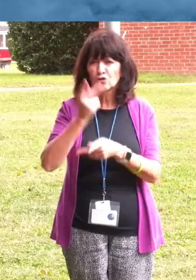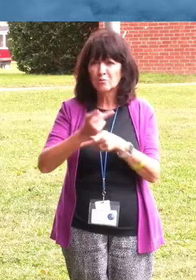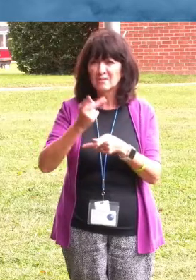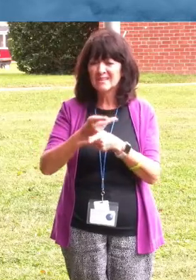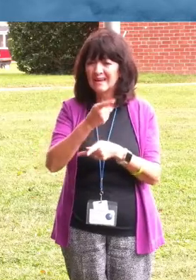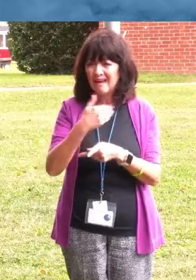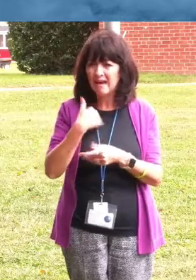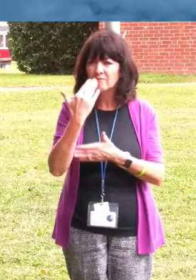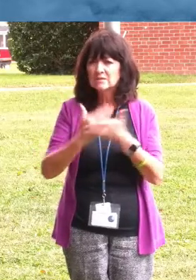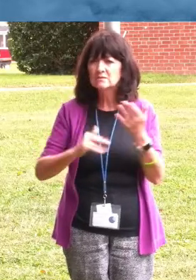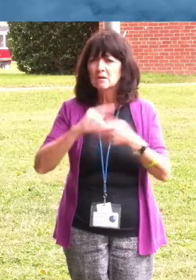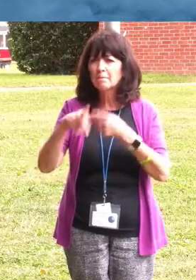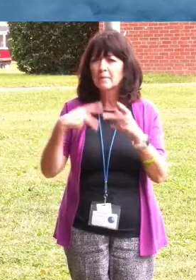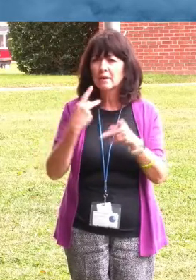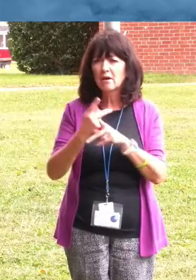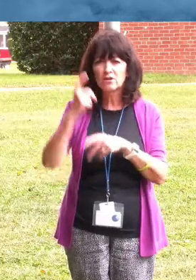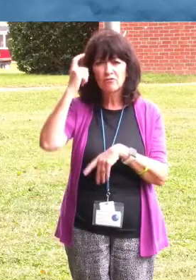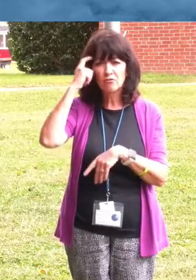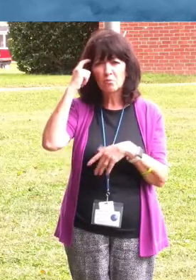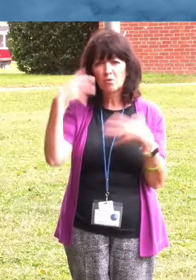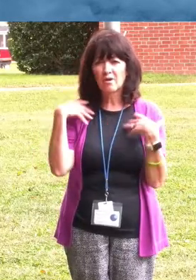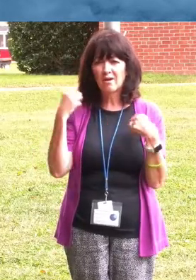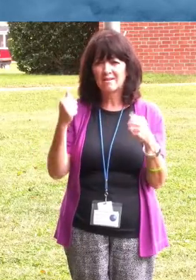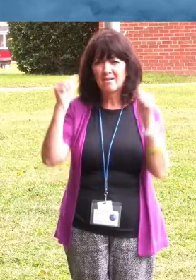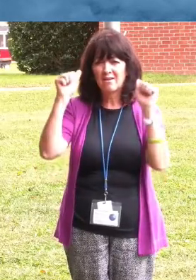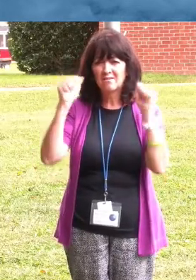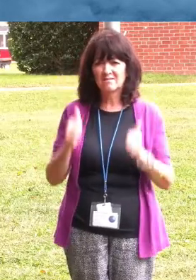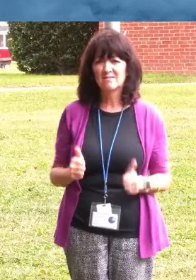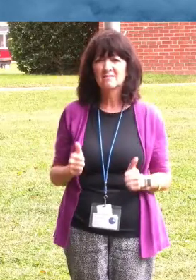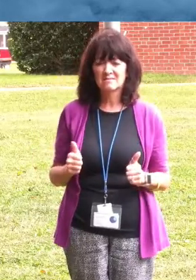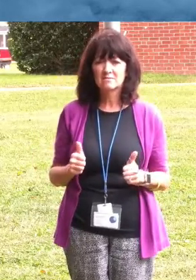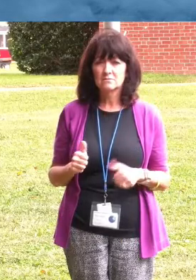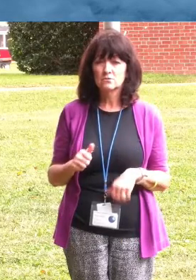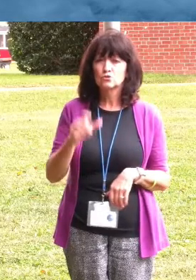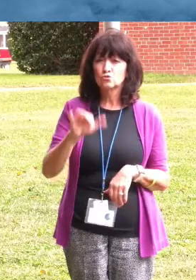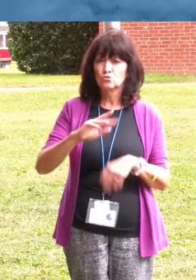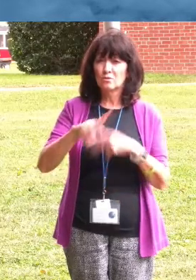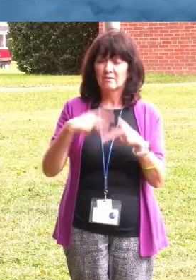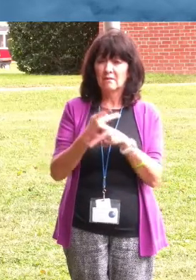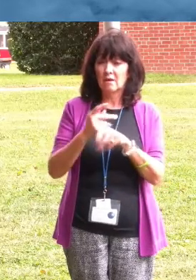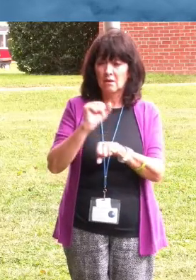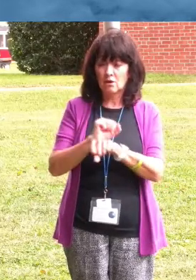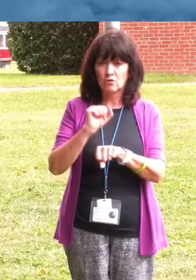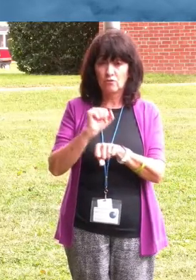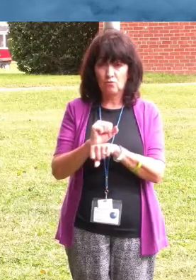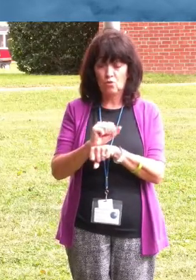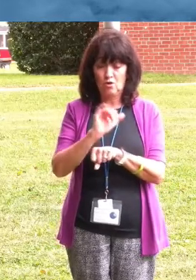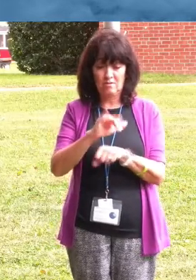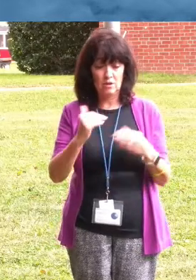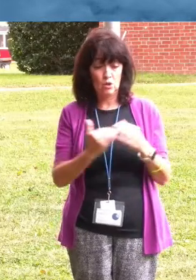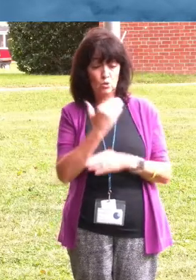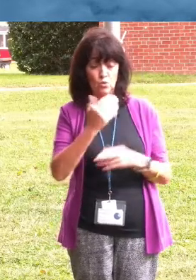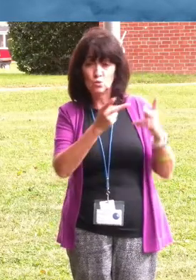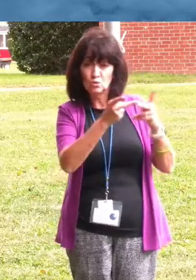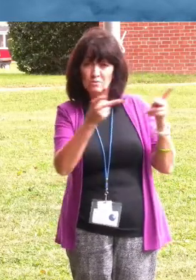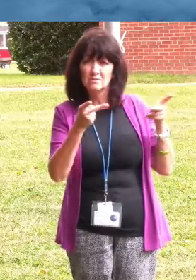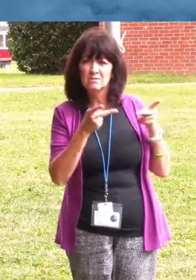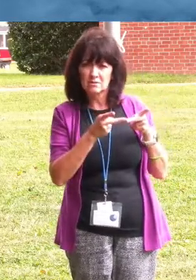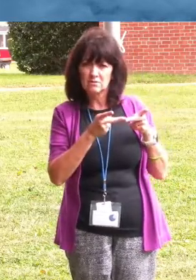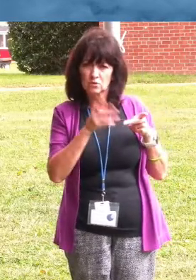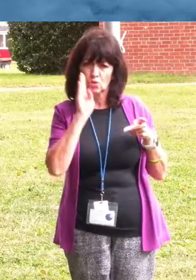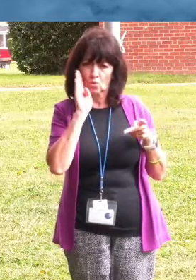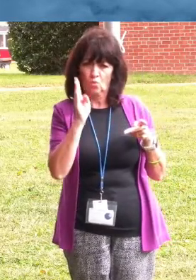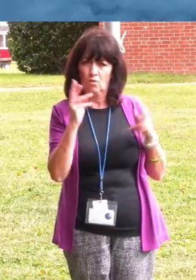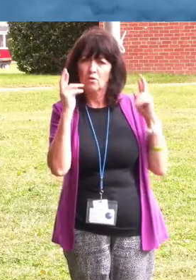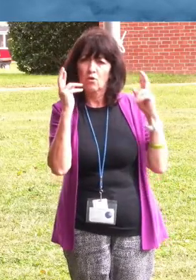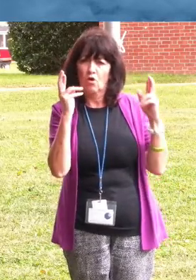health compromise. So the work we are doing, the new hospital facility that we're putting in place, will be hopefully a unit